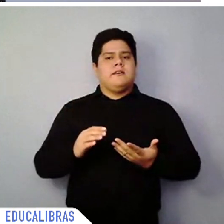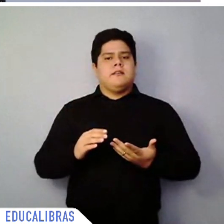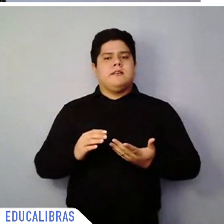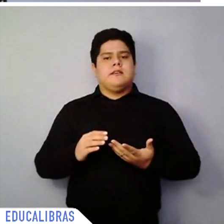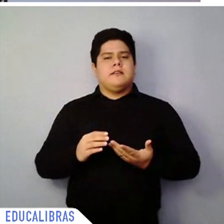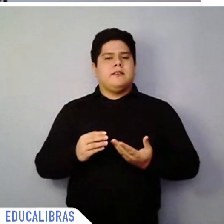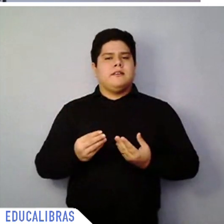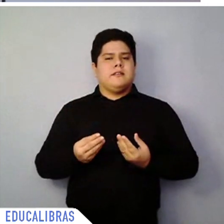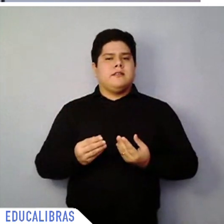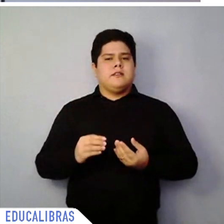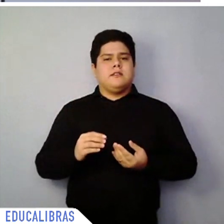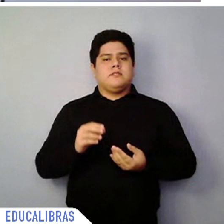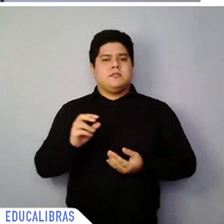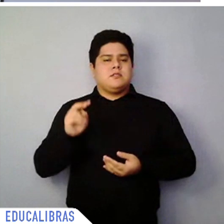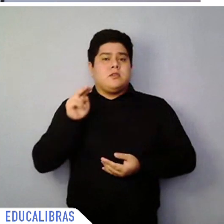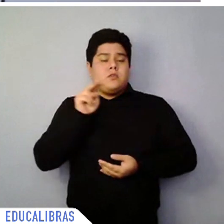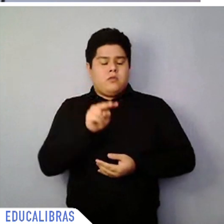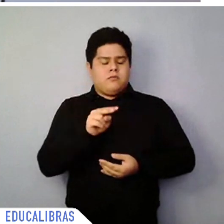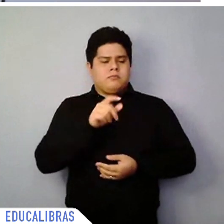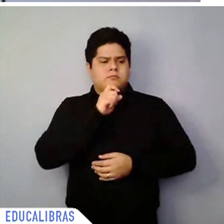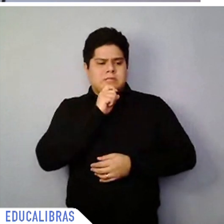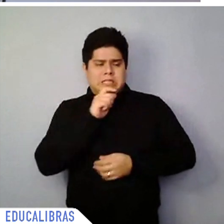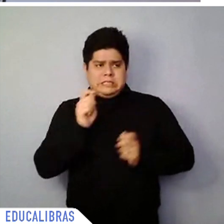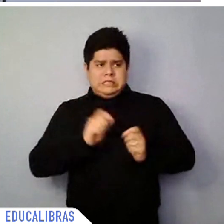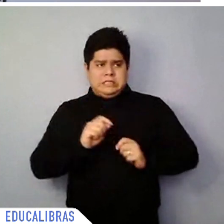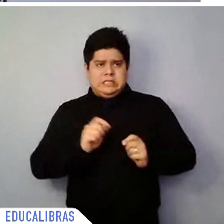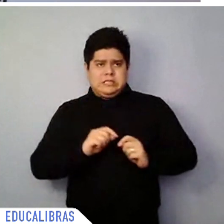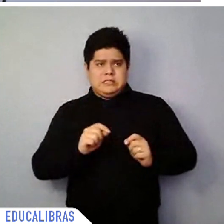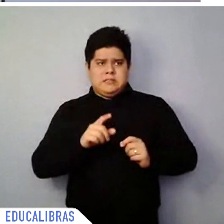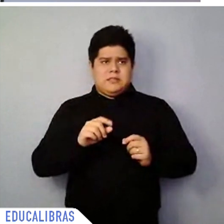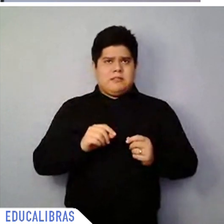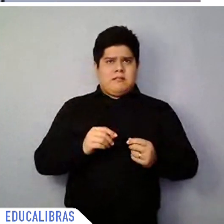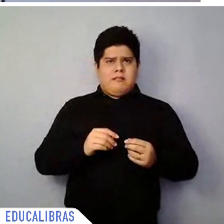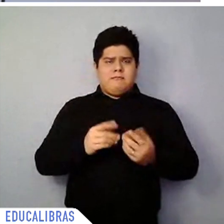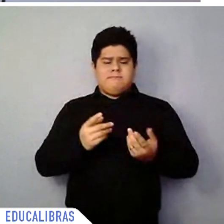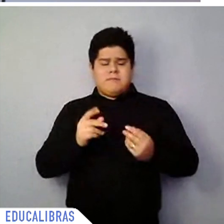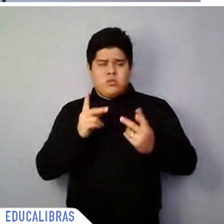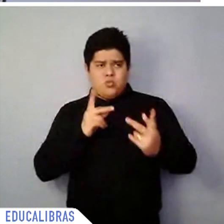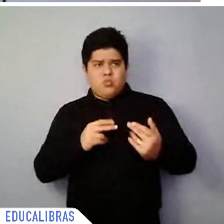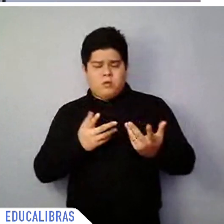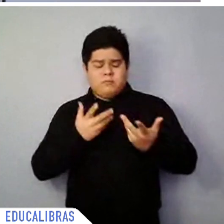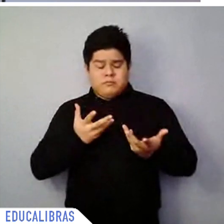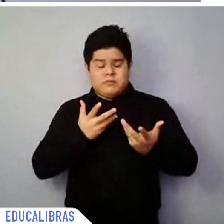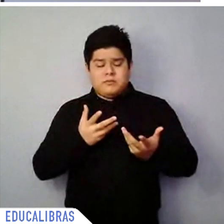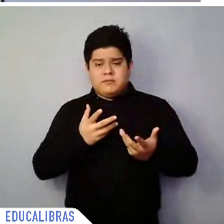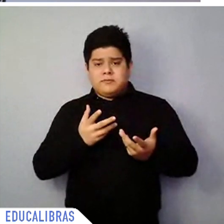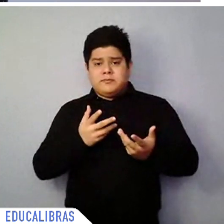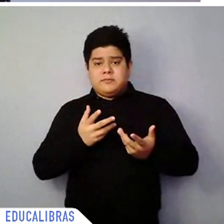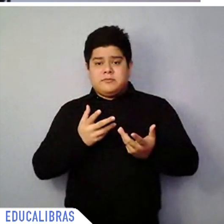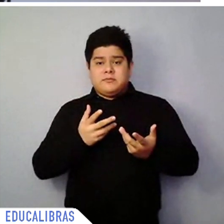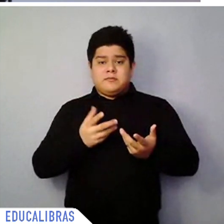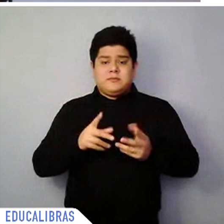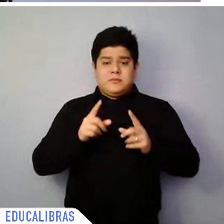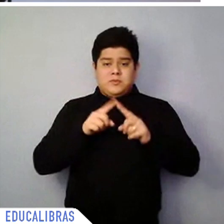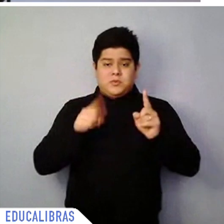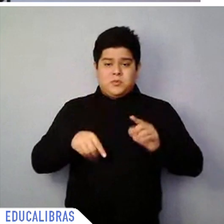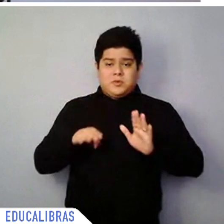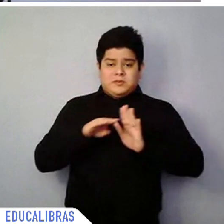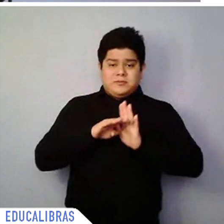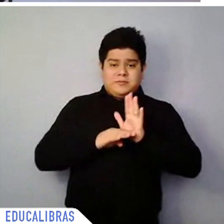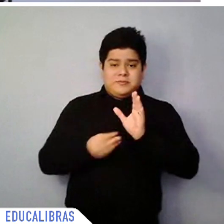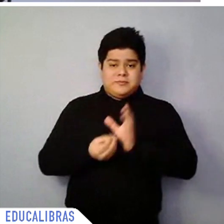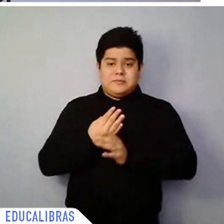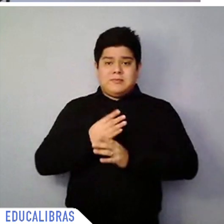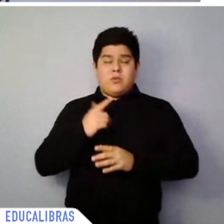to make that decision. We need to look at whether the person is producing something that